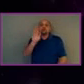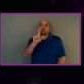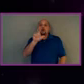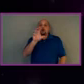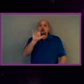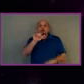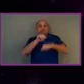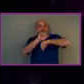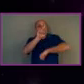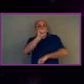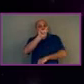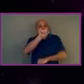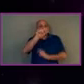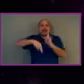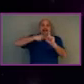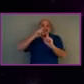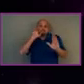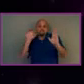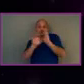during the mission?